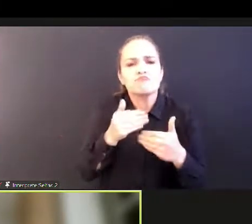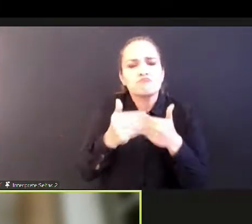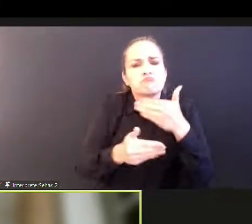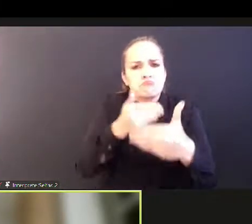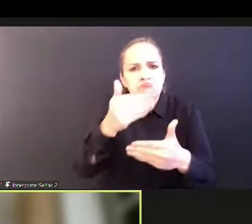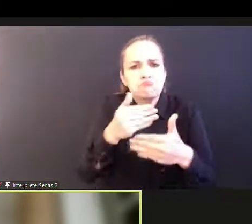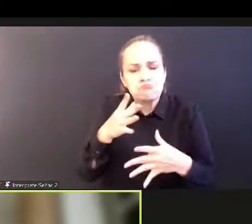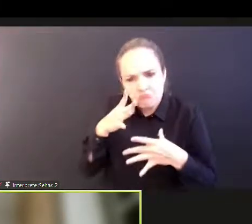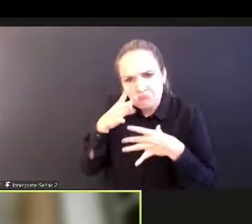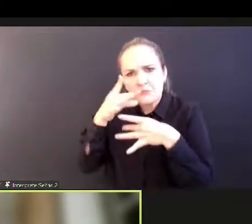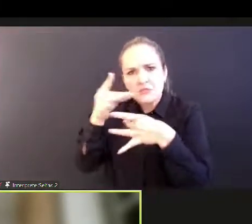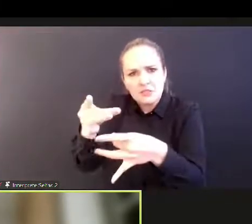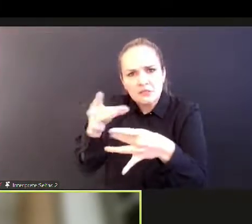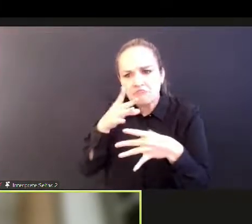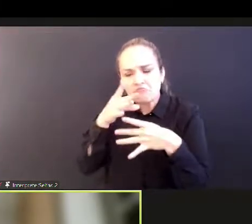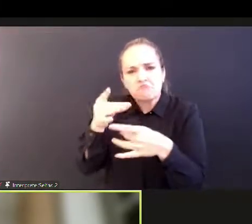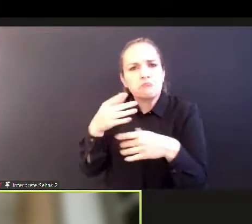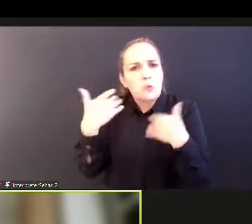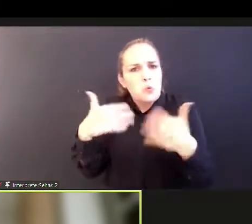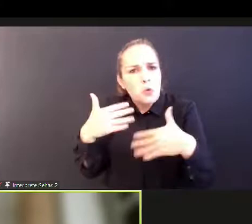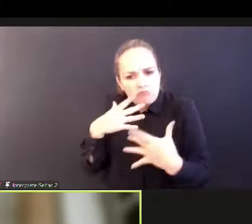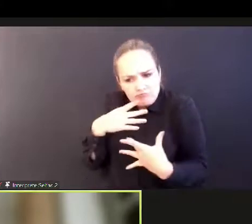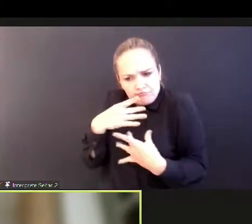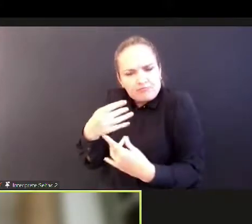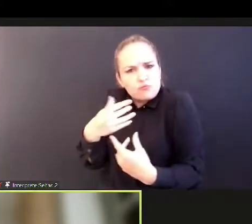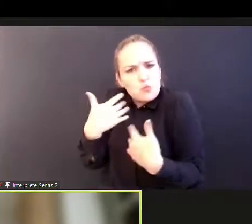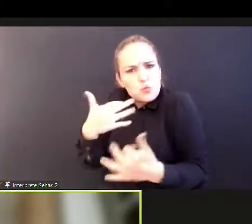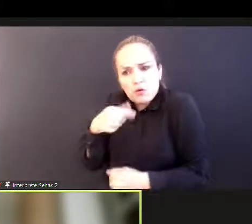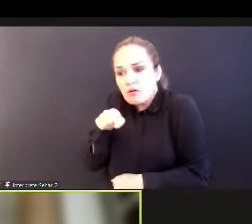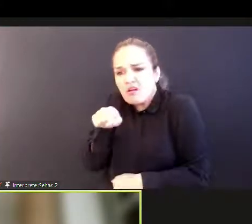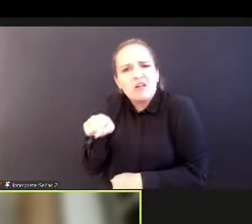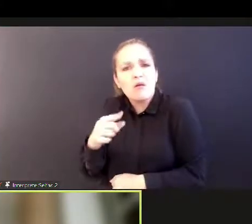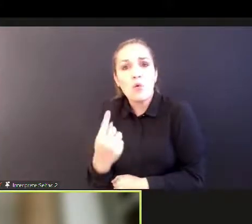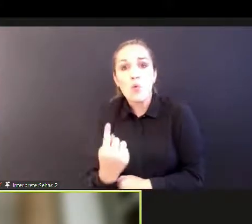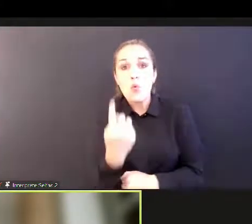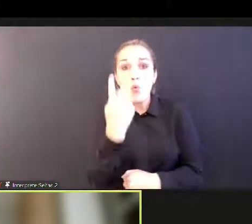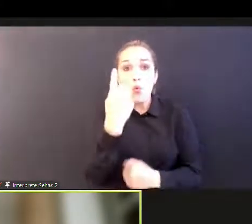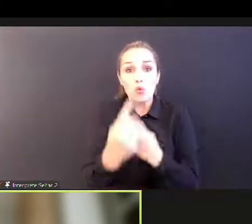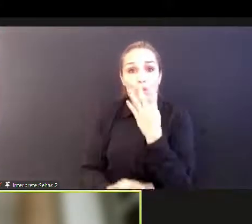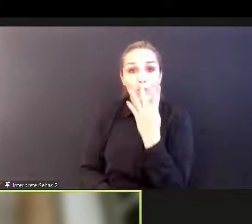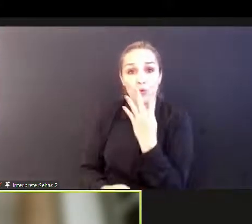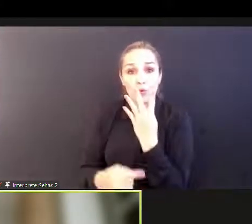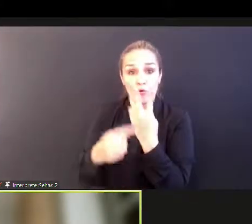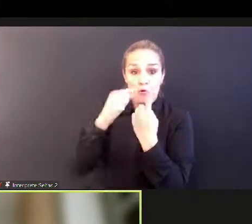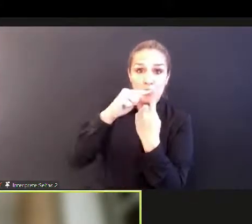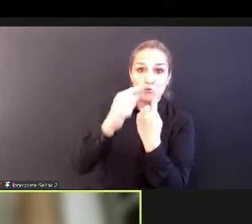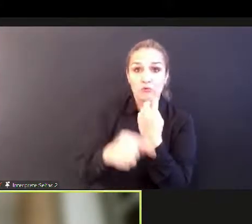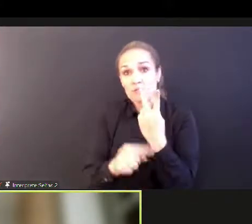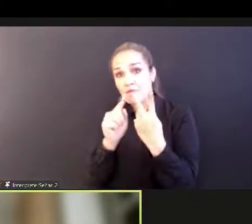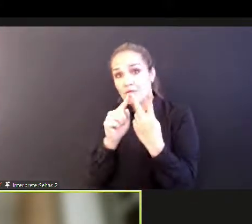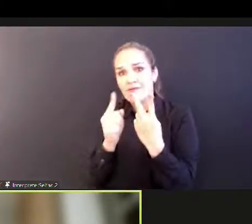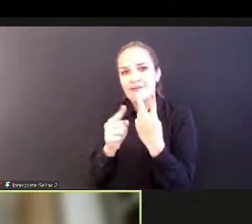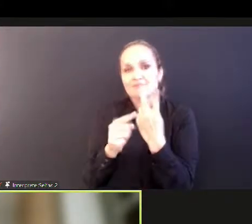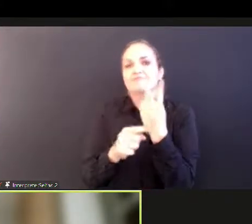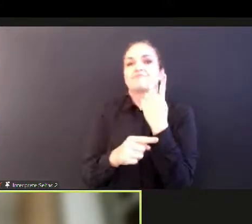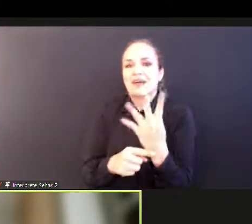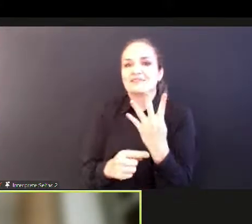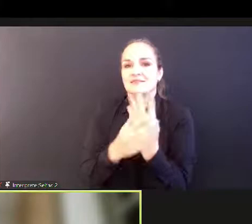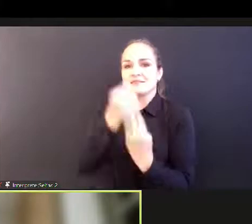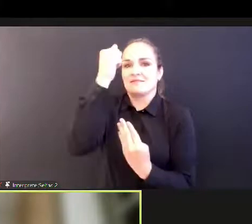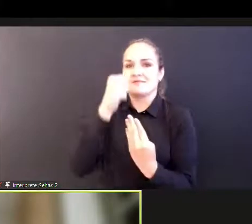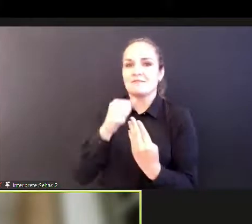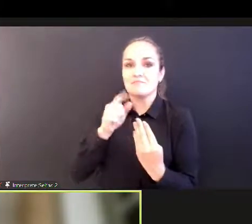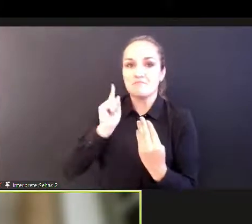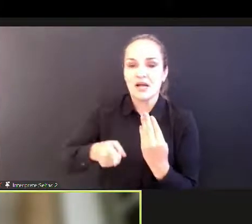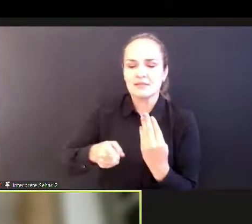sufficient. You have to have certain thresholds, but most probably I would say human capital, the skills and talent part,